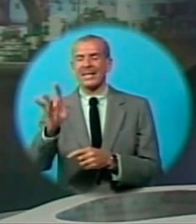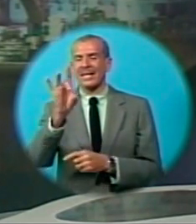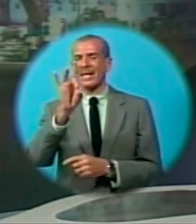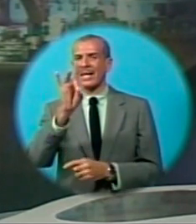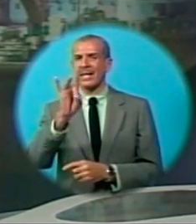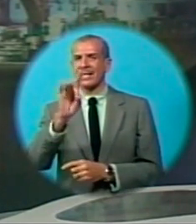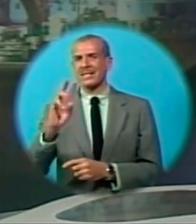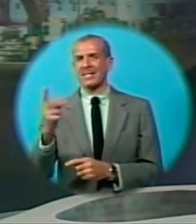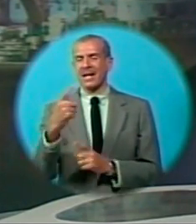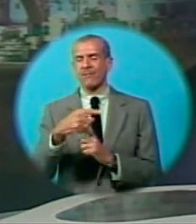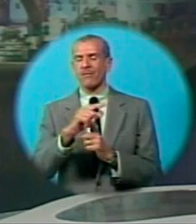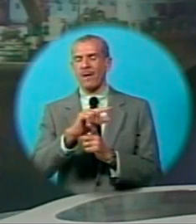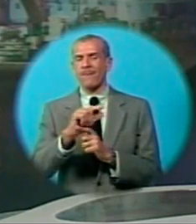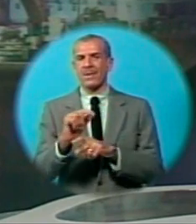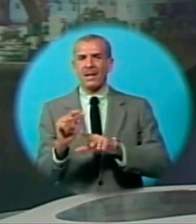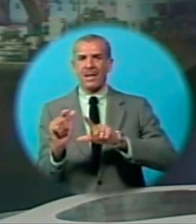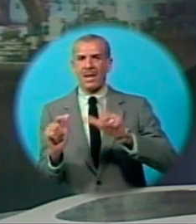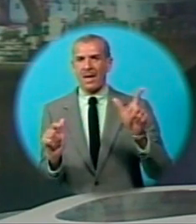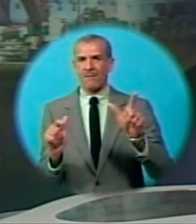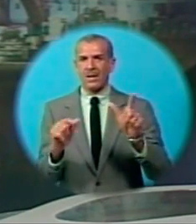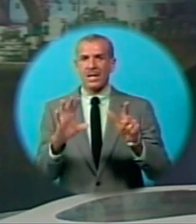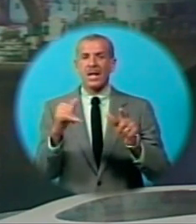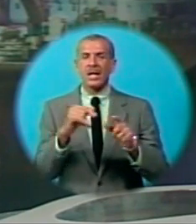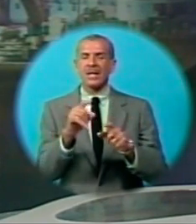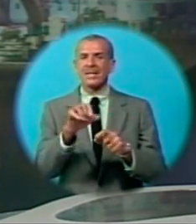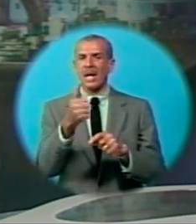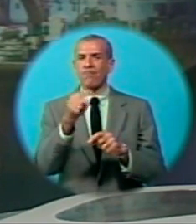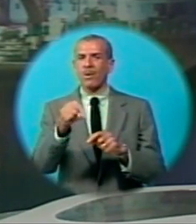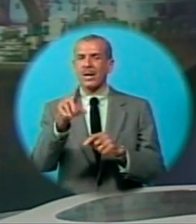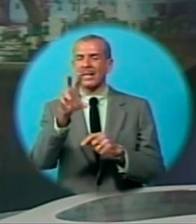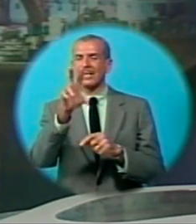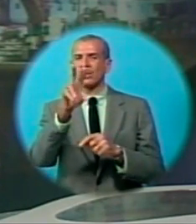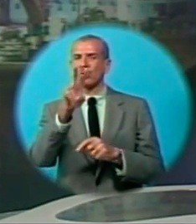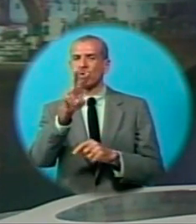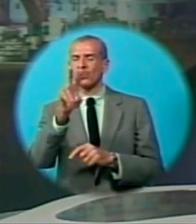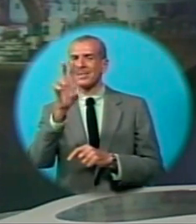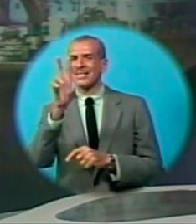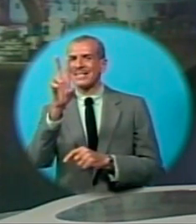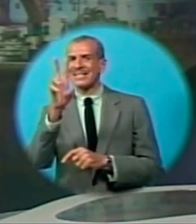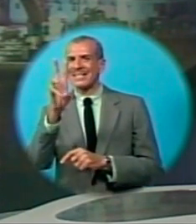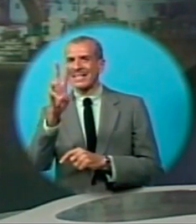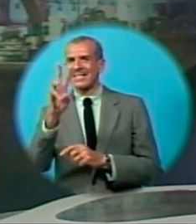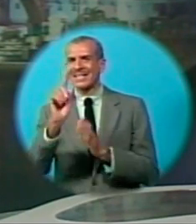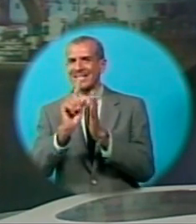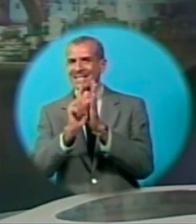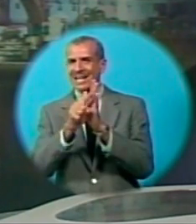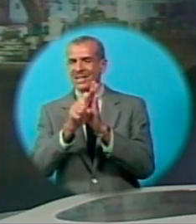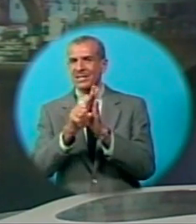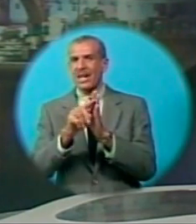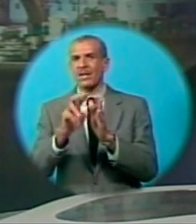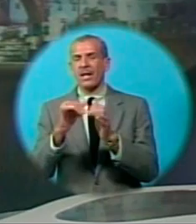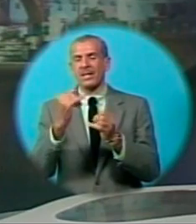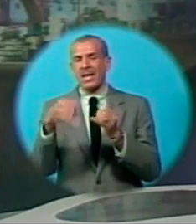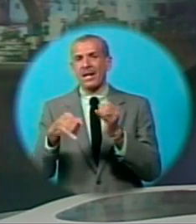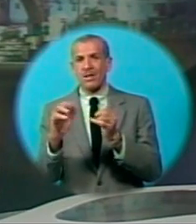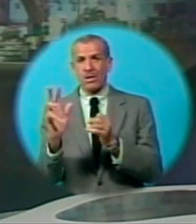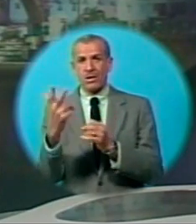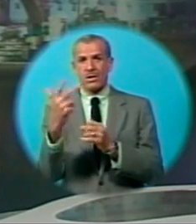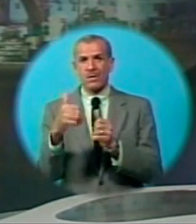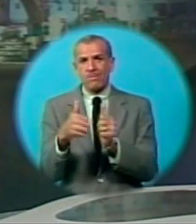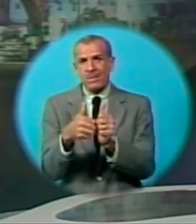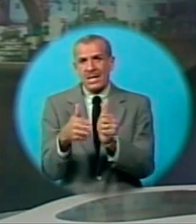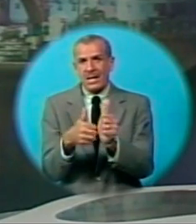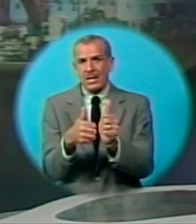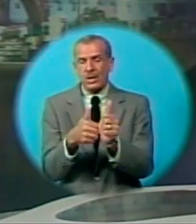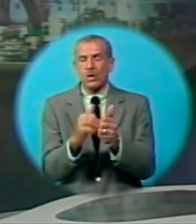of your screen in the blue and gold, Burke clocked 10.26 seconds, finishing third behind the winner, Noah Lyles of the United